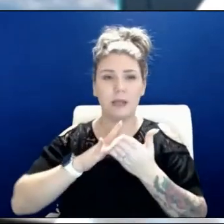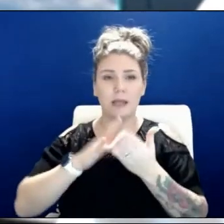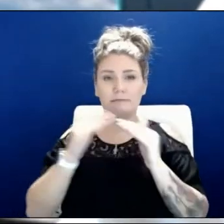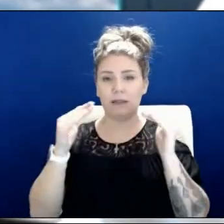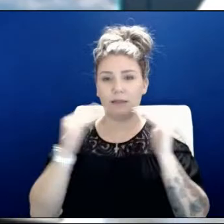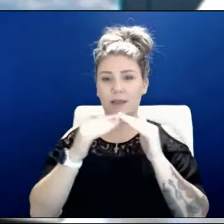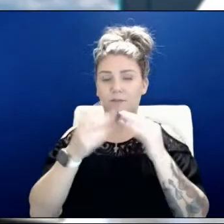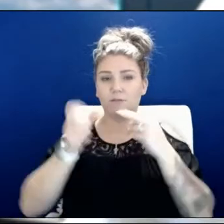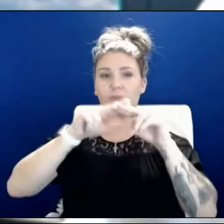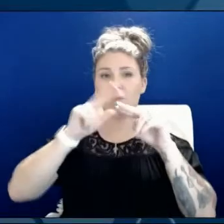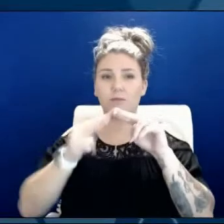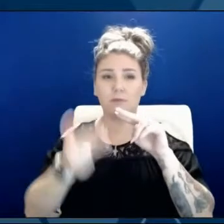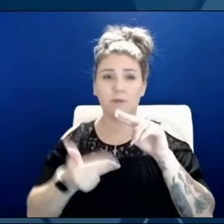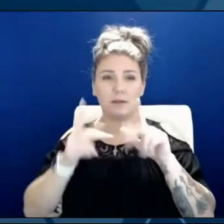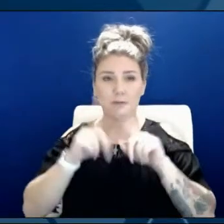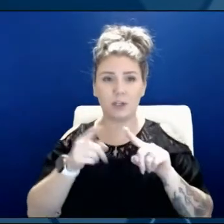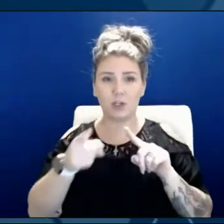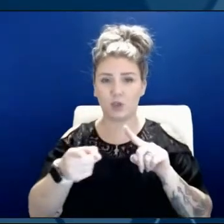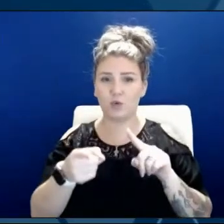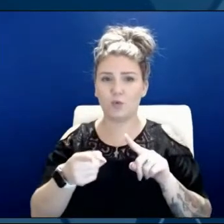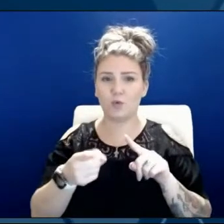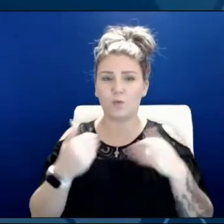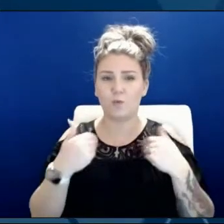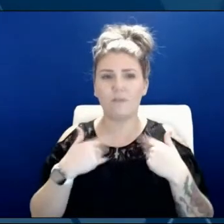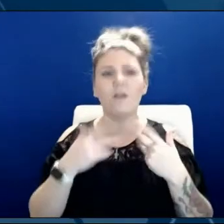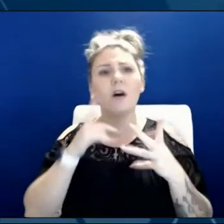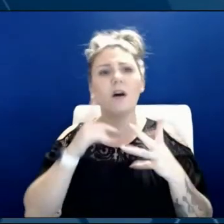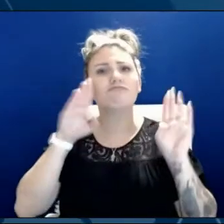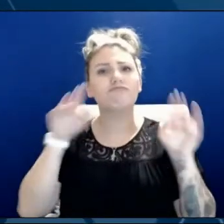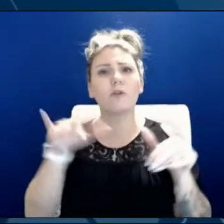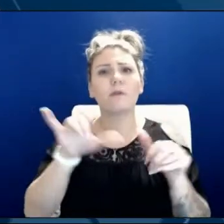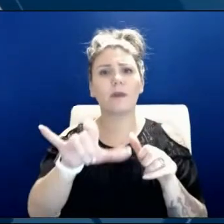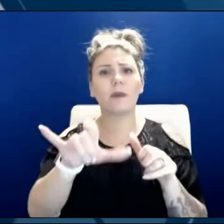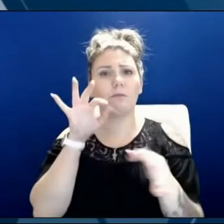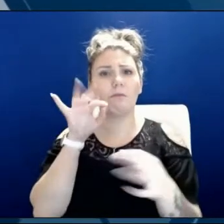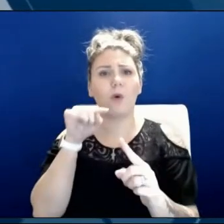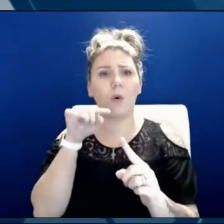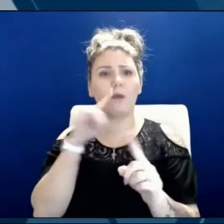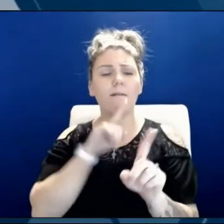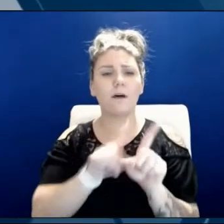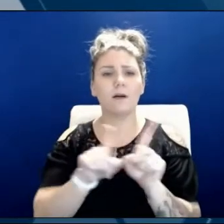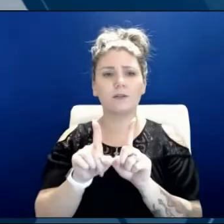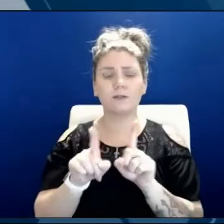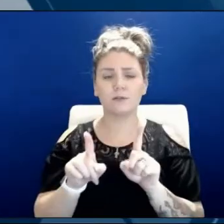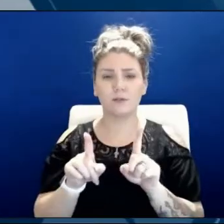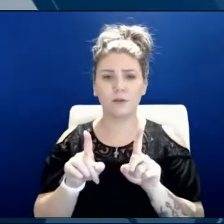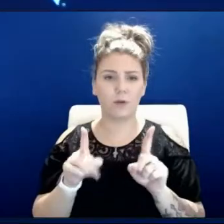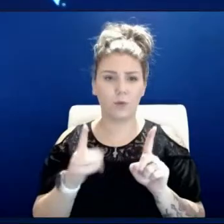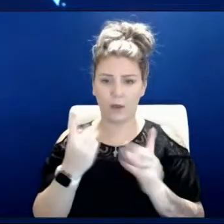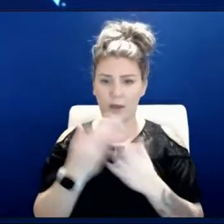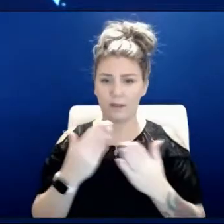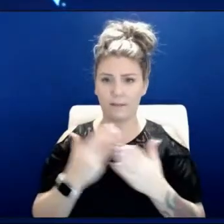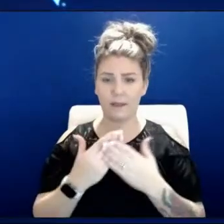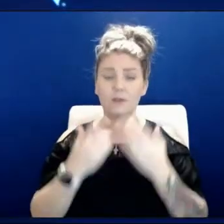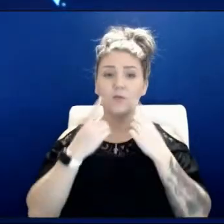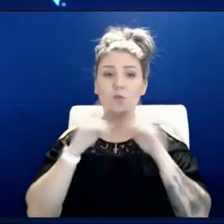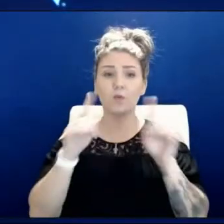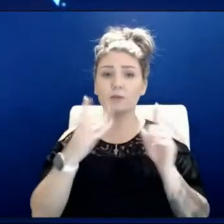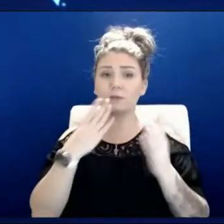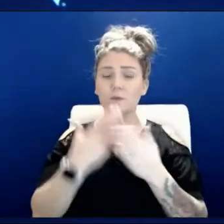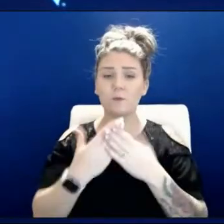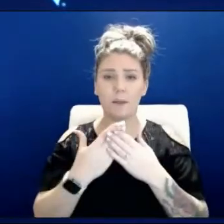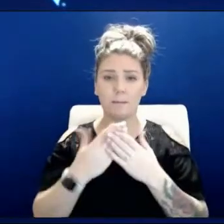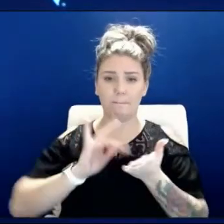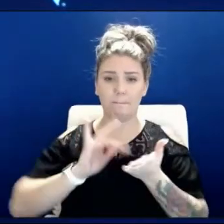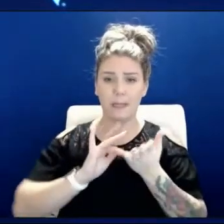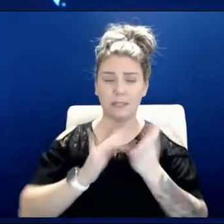taking. Let's hone in on that point for just a moment, because one of the things that's really works well in medicine, I think, is the relationship between the